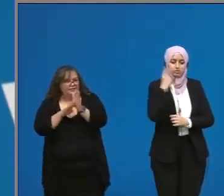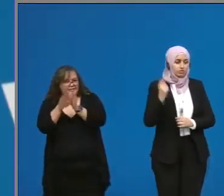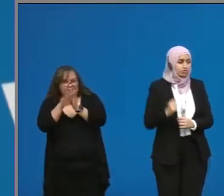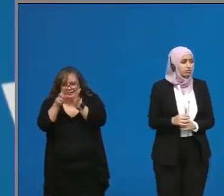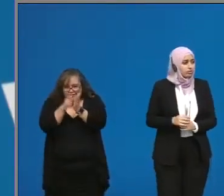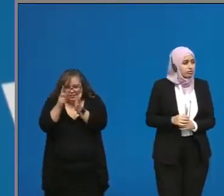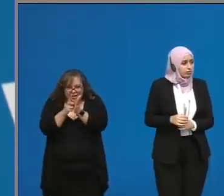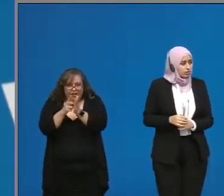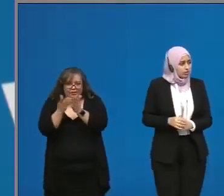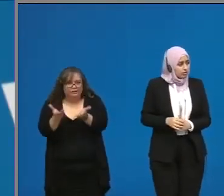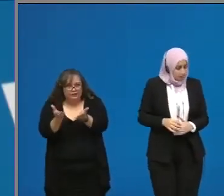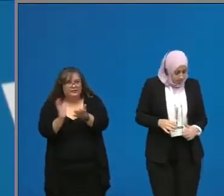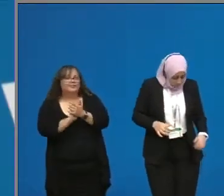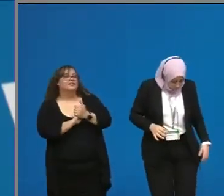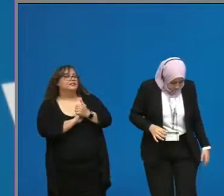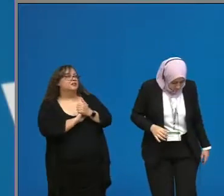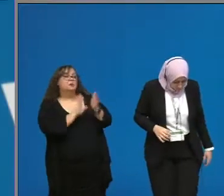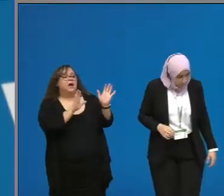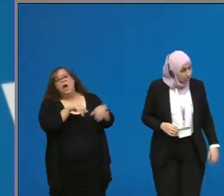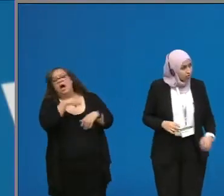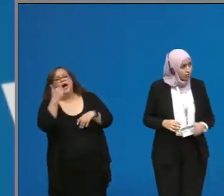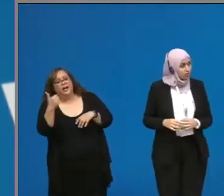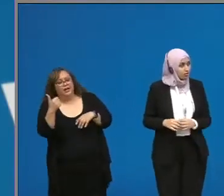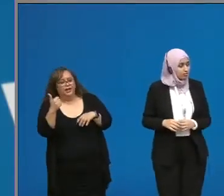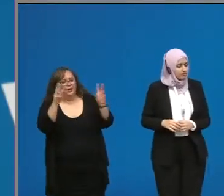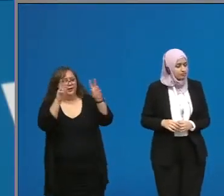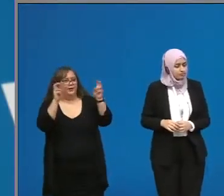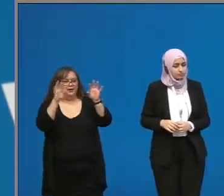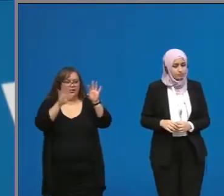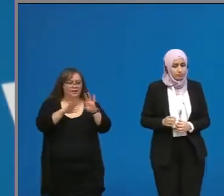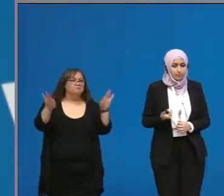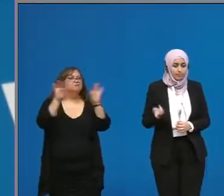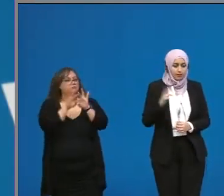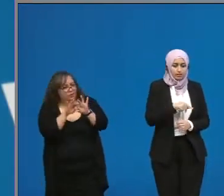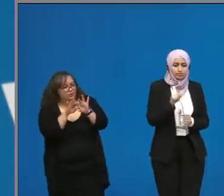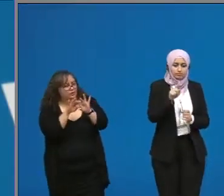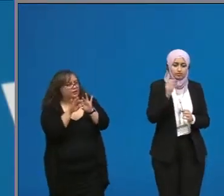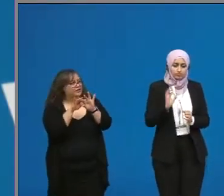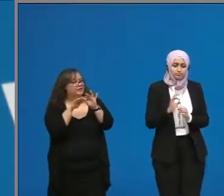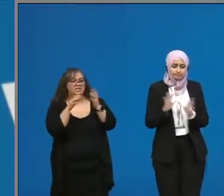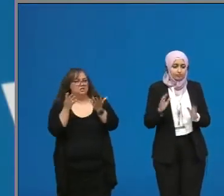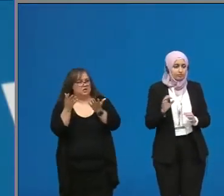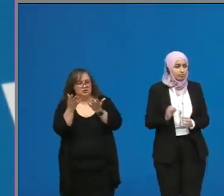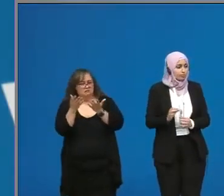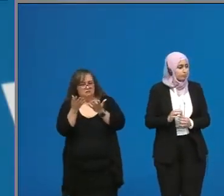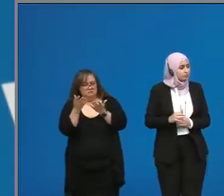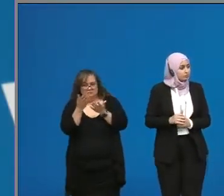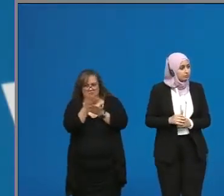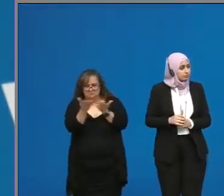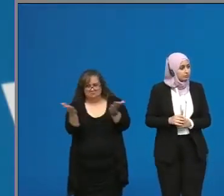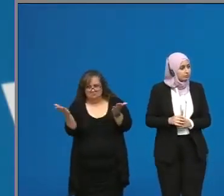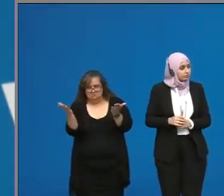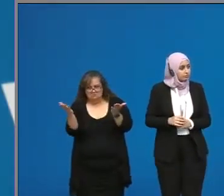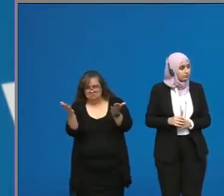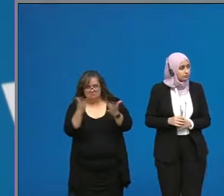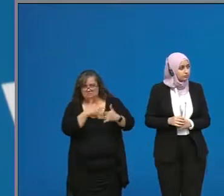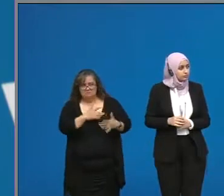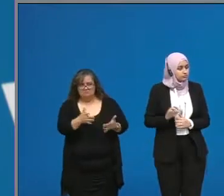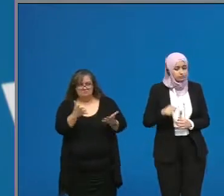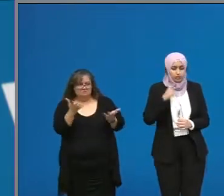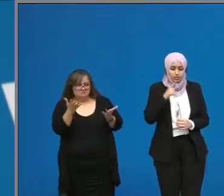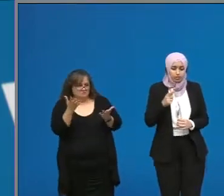So another very important piece of information that not many people know is the